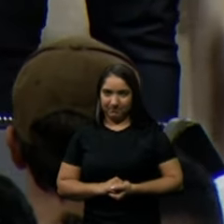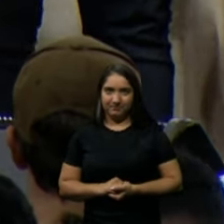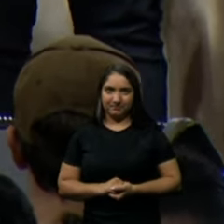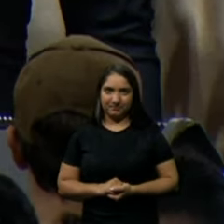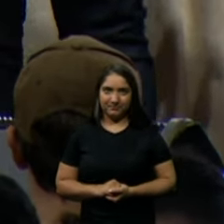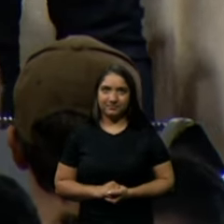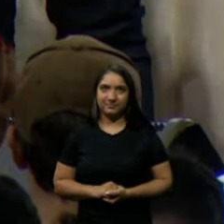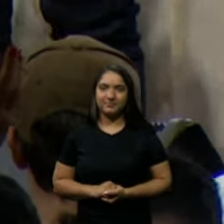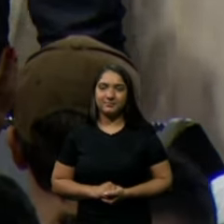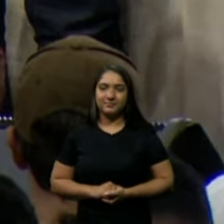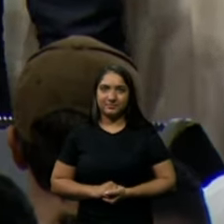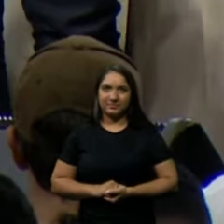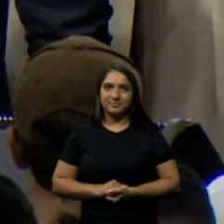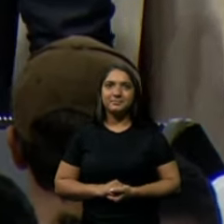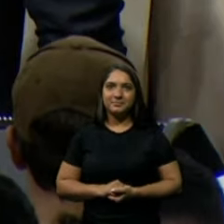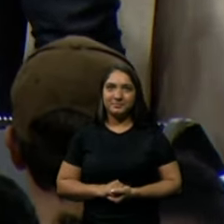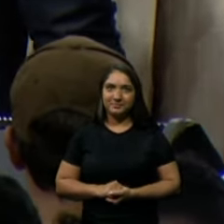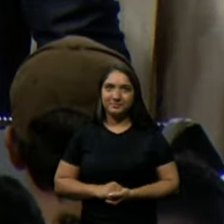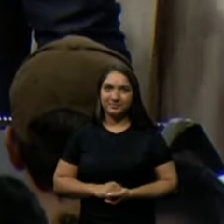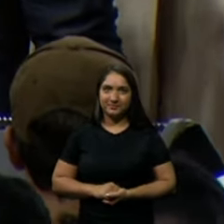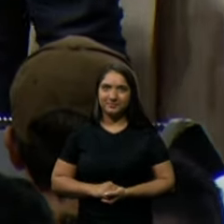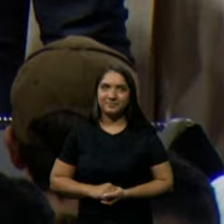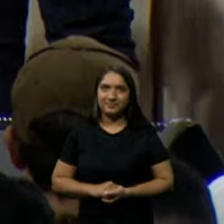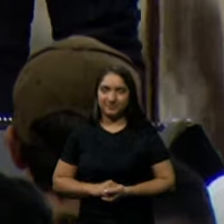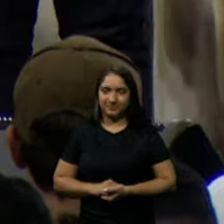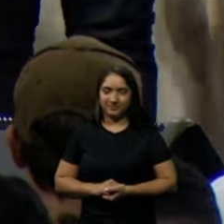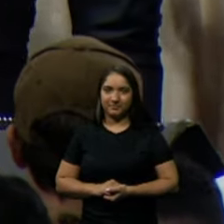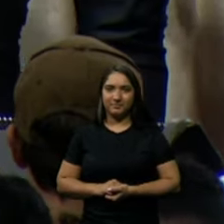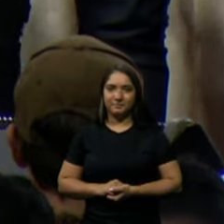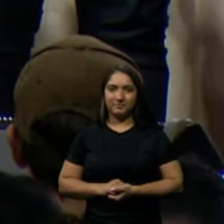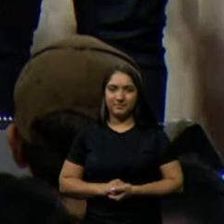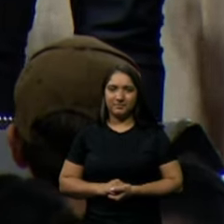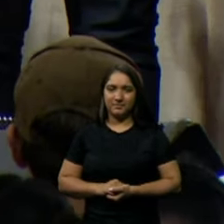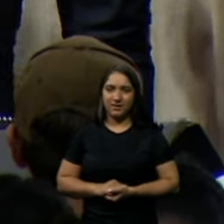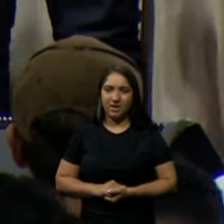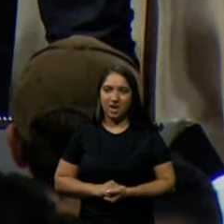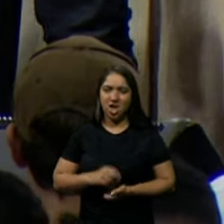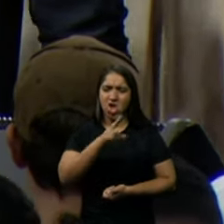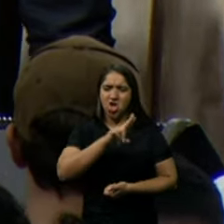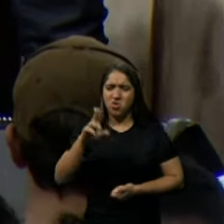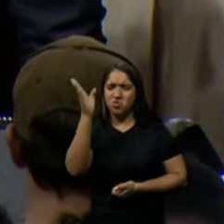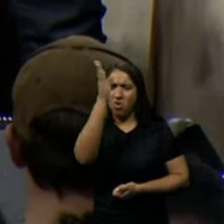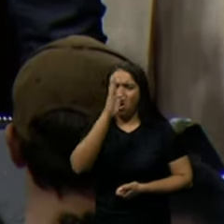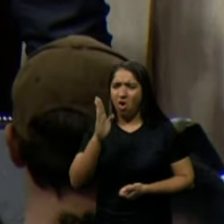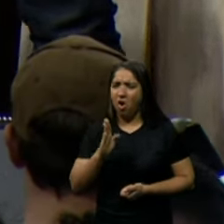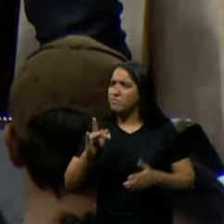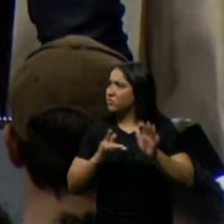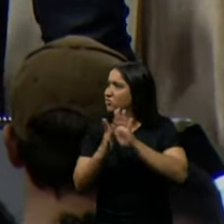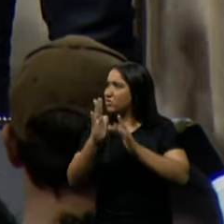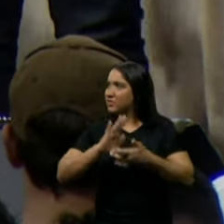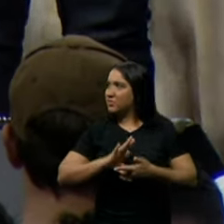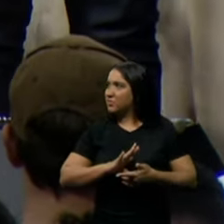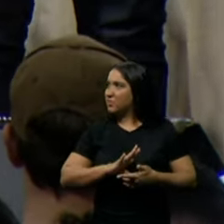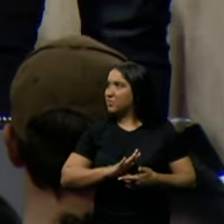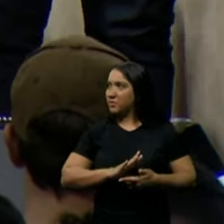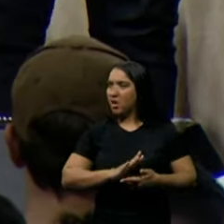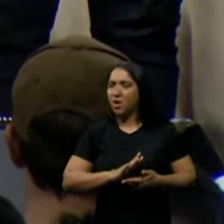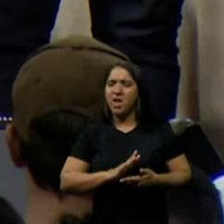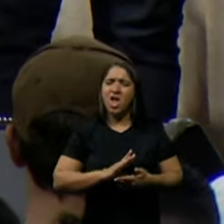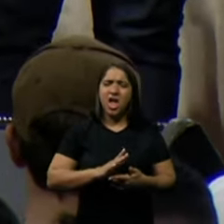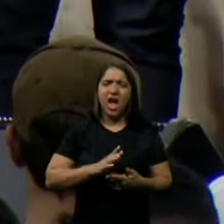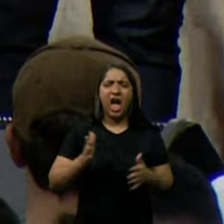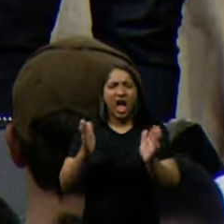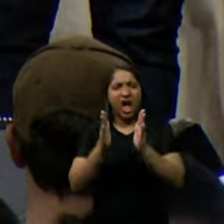brewery pode todas pastores do Brasil I love Jesus é free holy